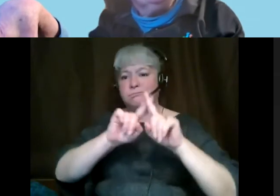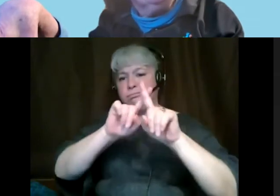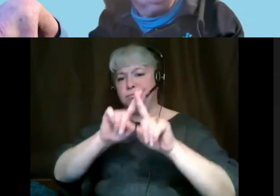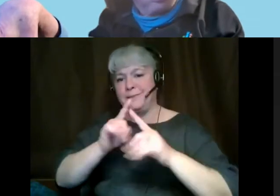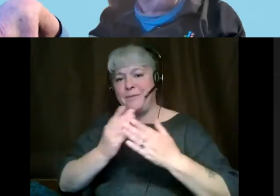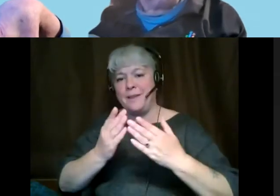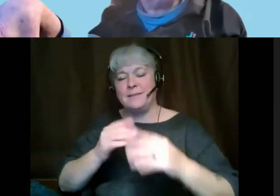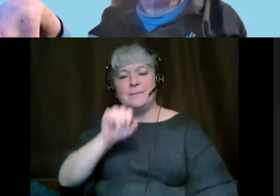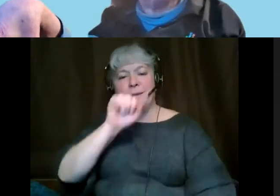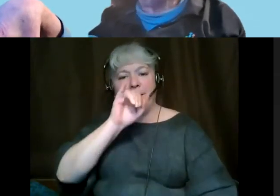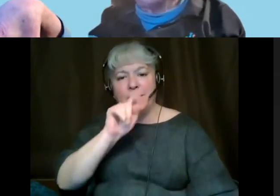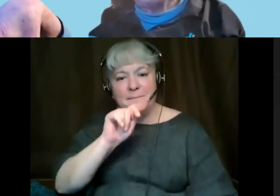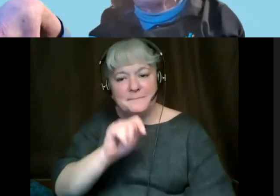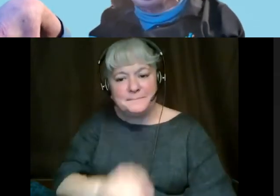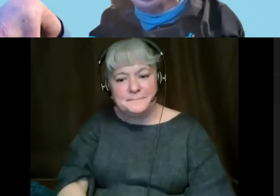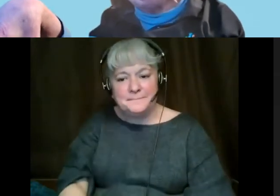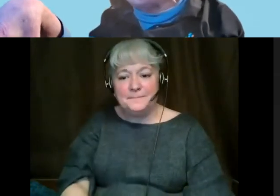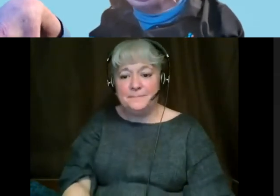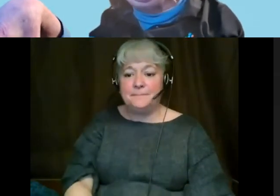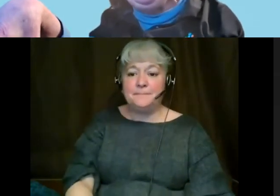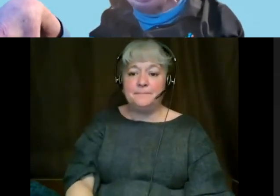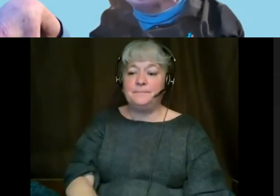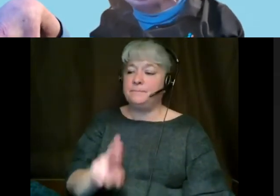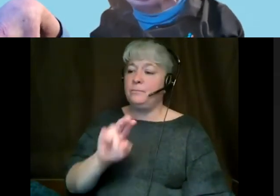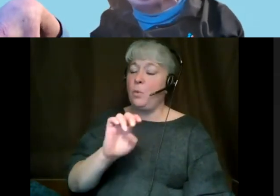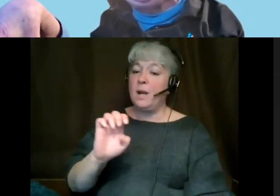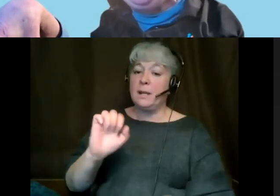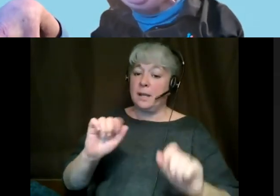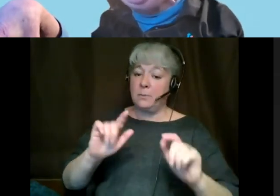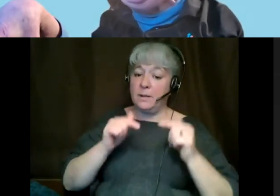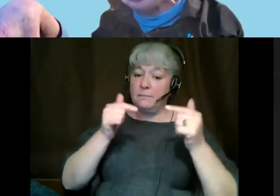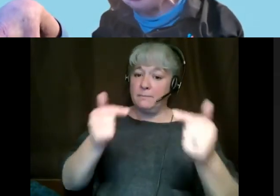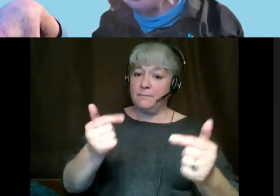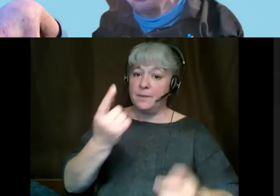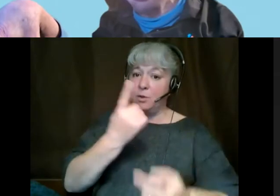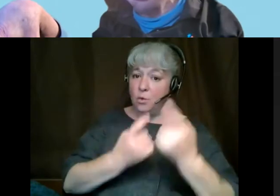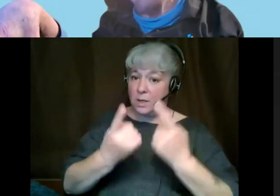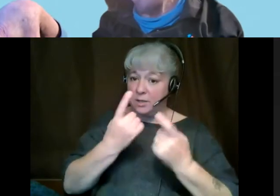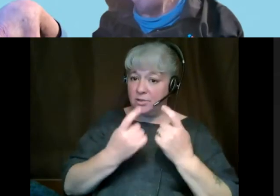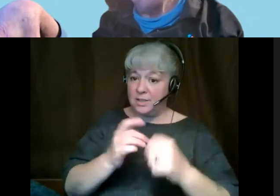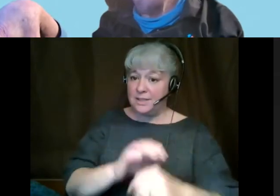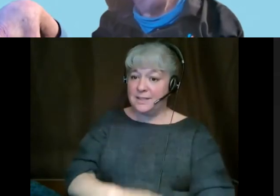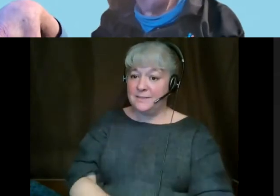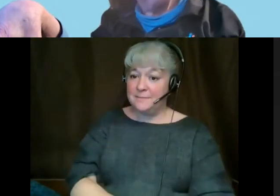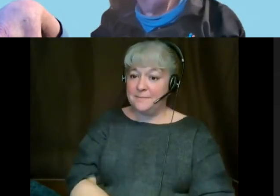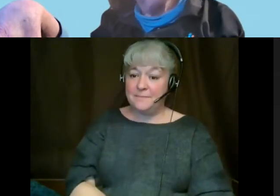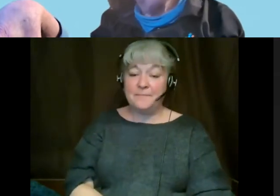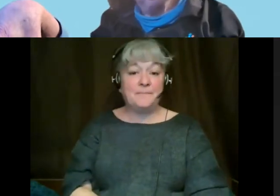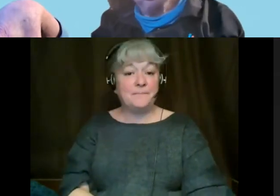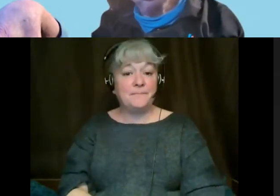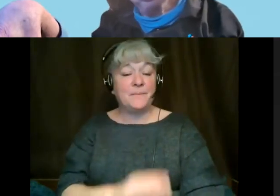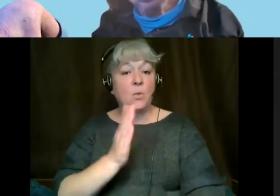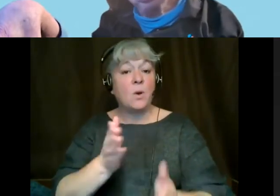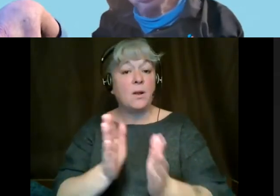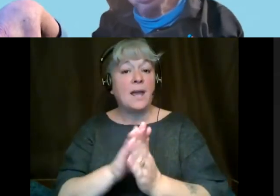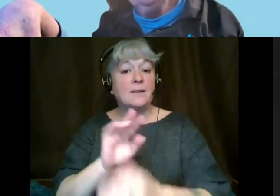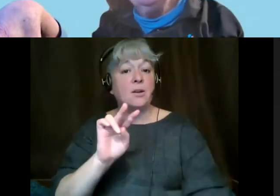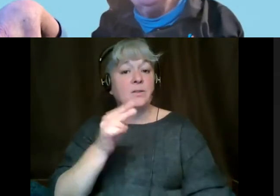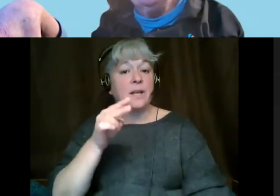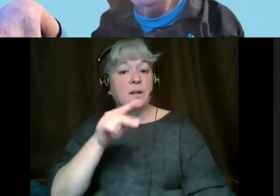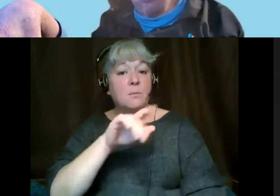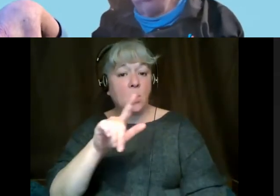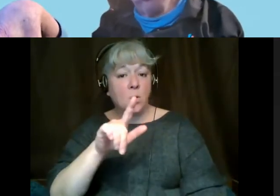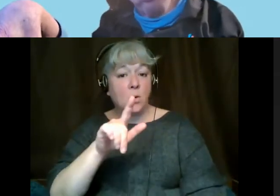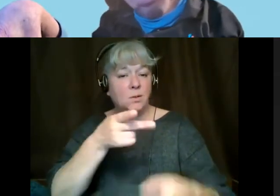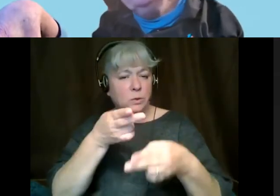that. So can we open it up to questions? We're going to ask our second poll question really quick, and